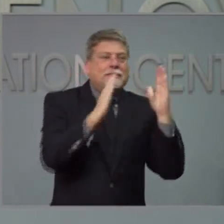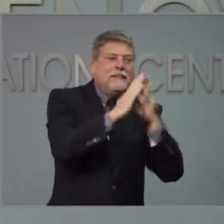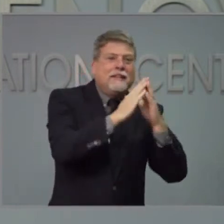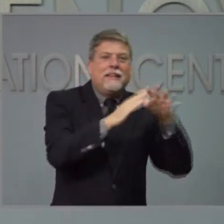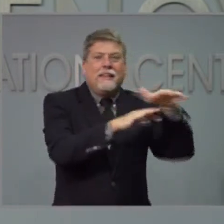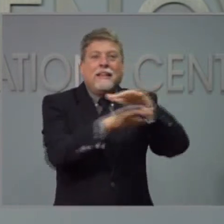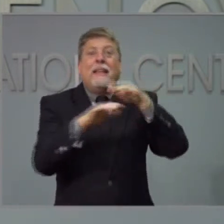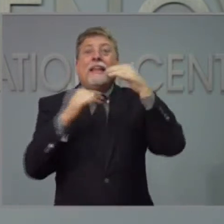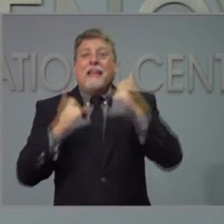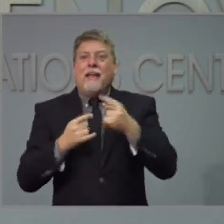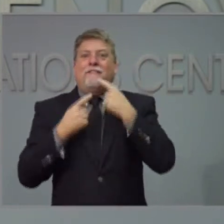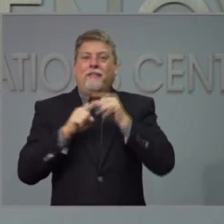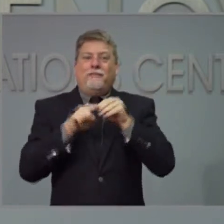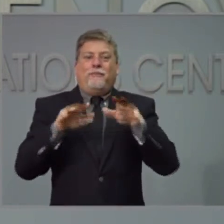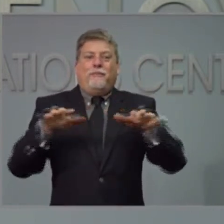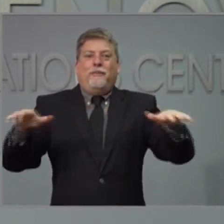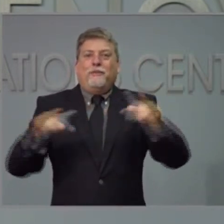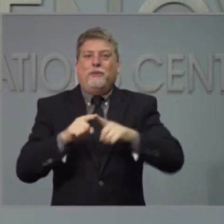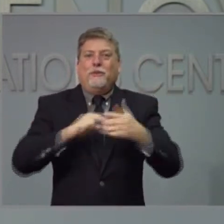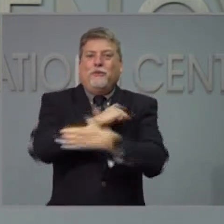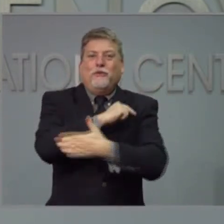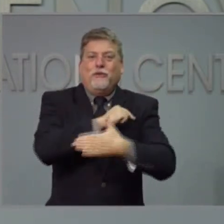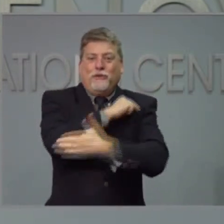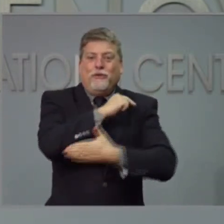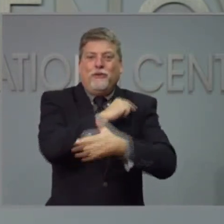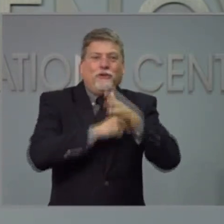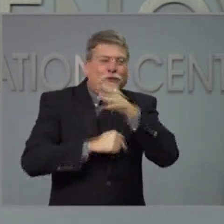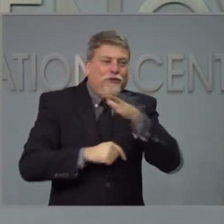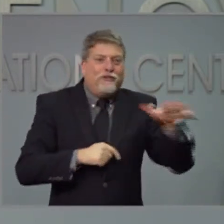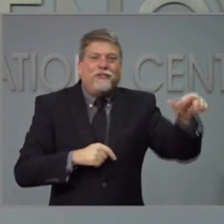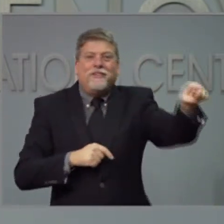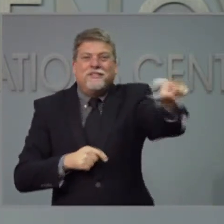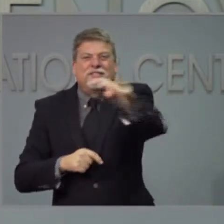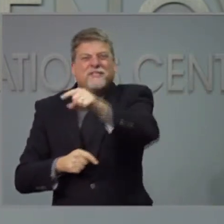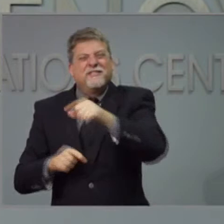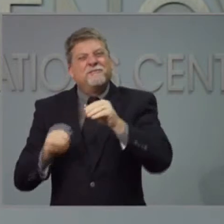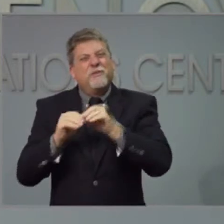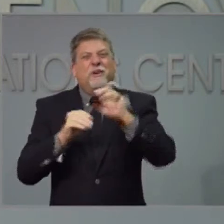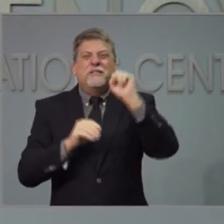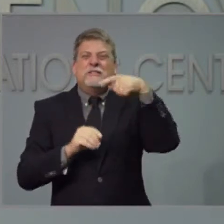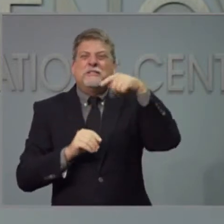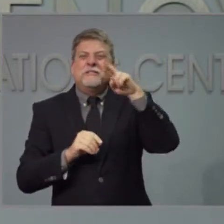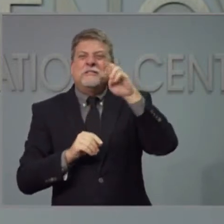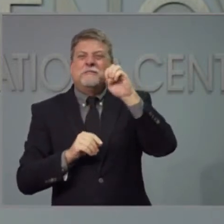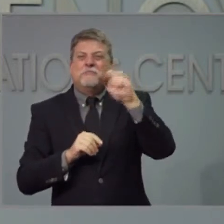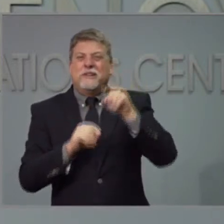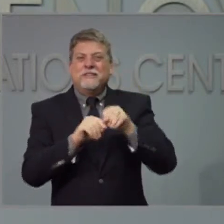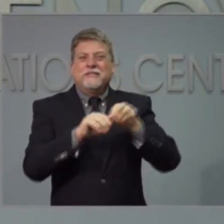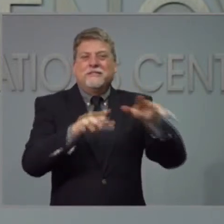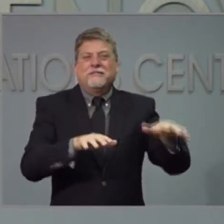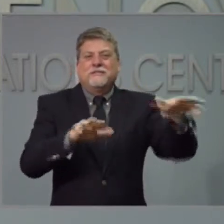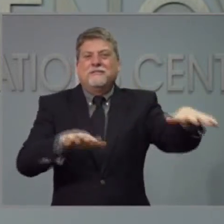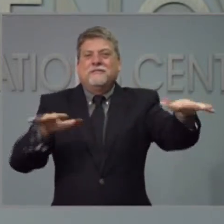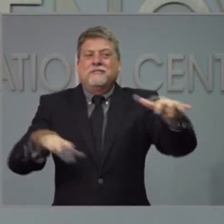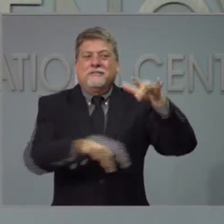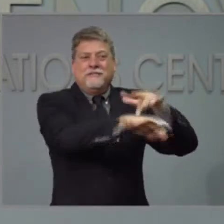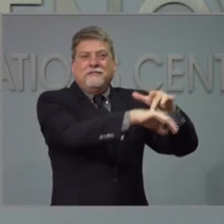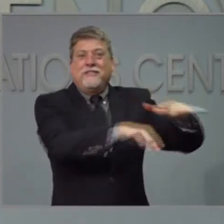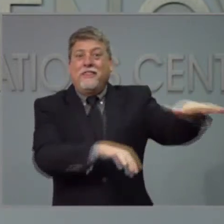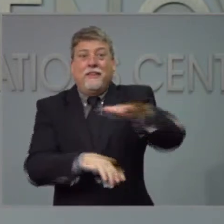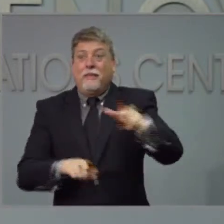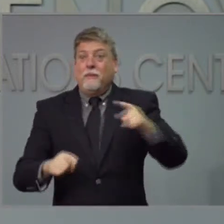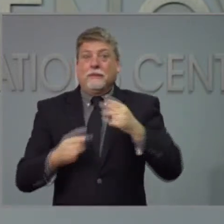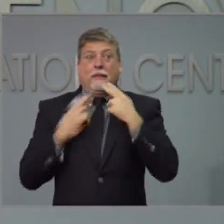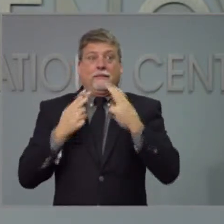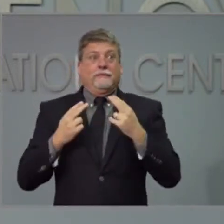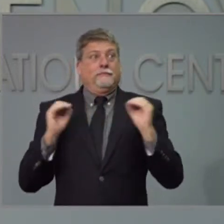has hit these communities, and we're seeing that the virus is spreading more. And because